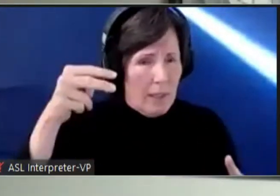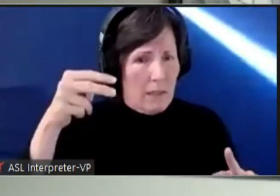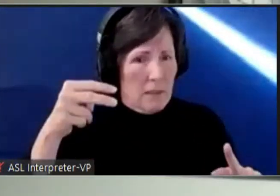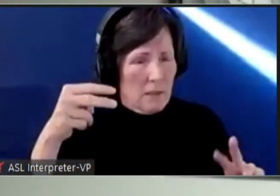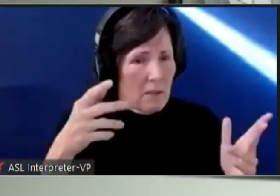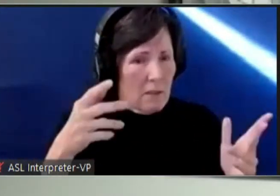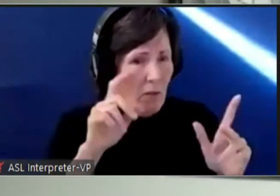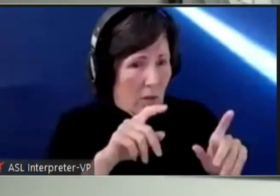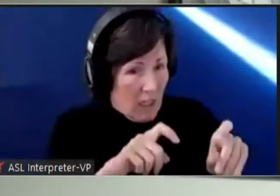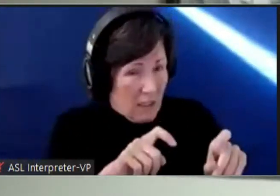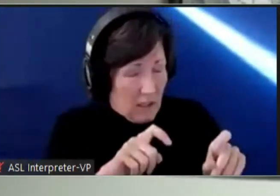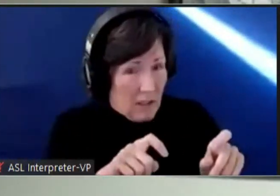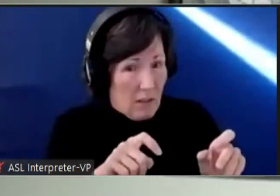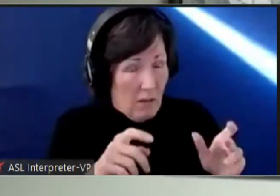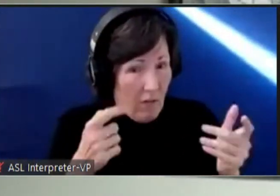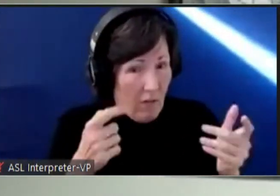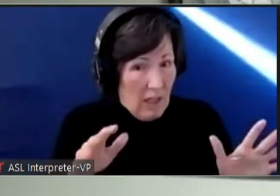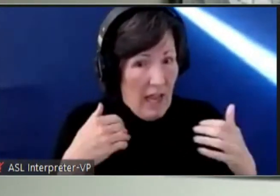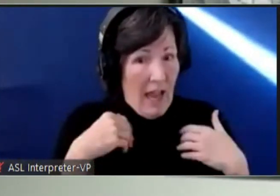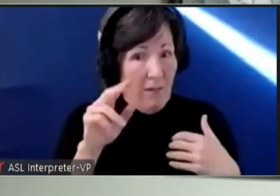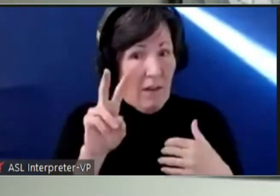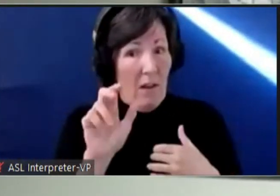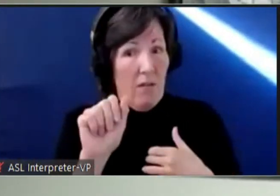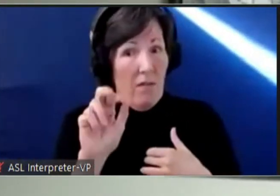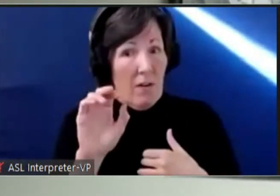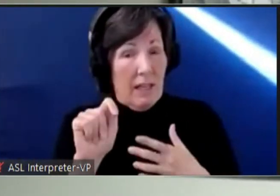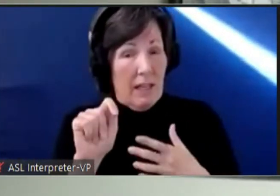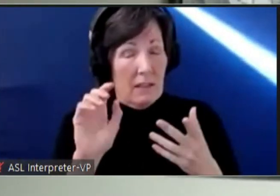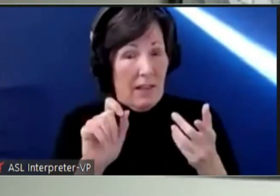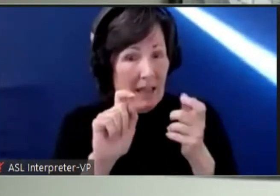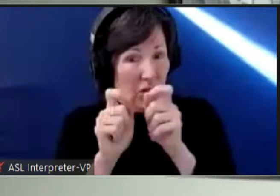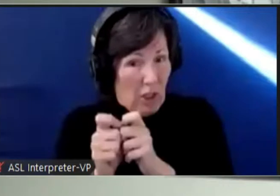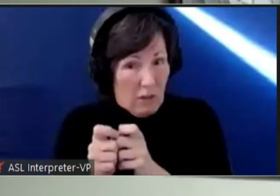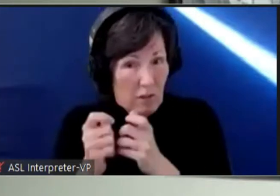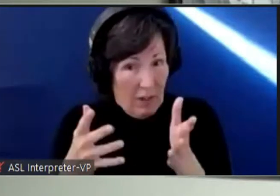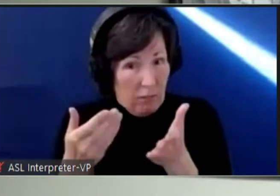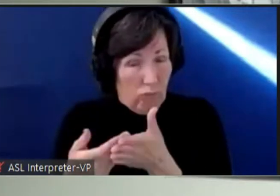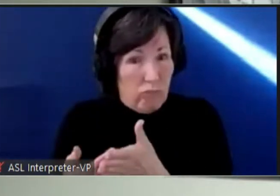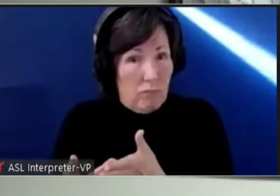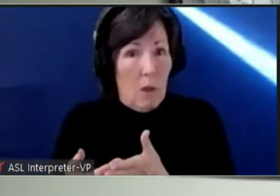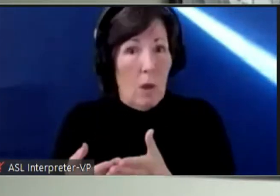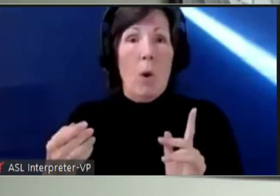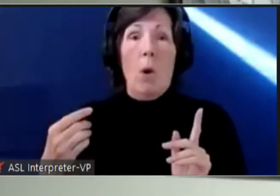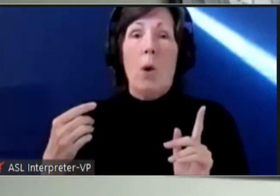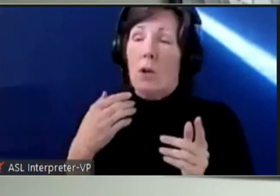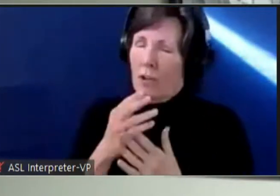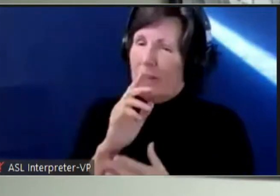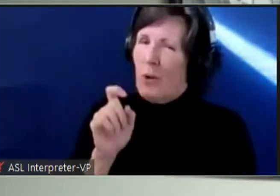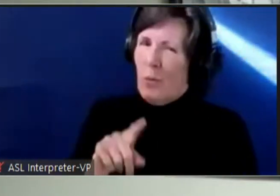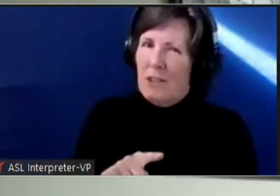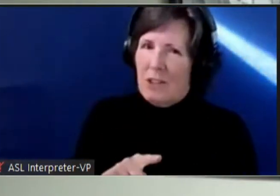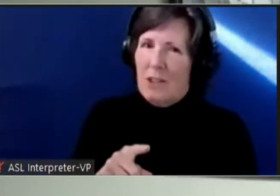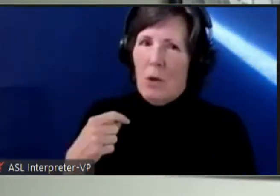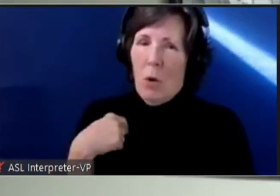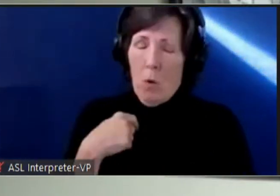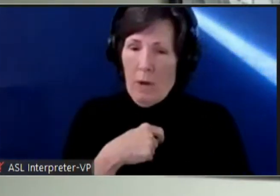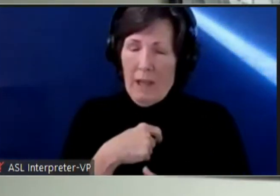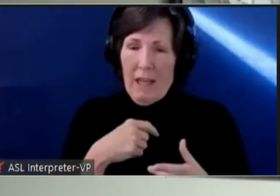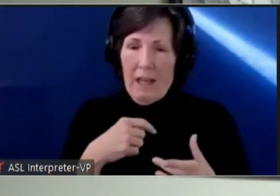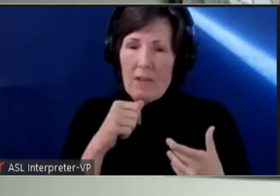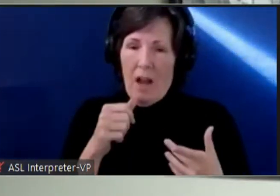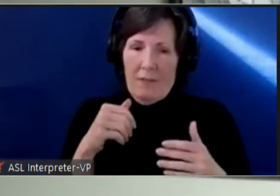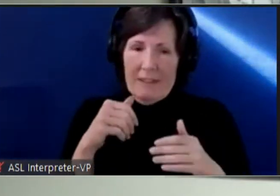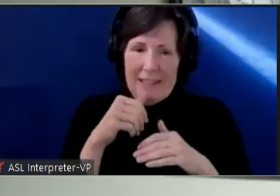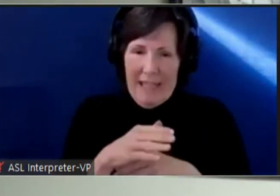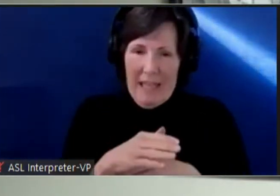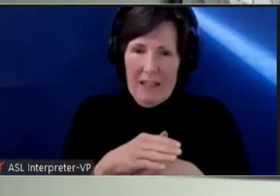Good question. We haven't ourselves sent any, but the state is picking up a certain percentage of